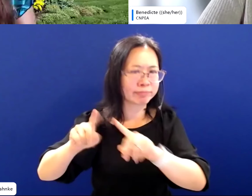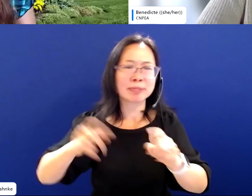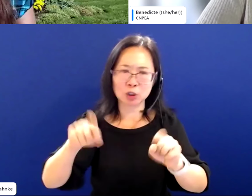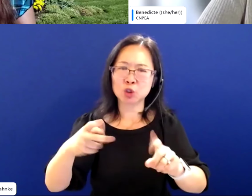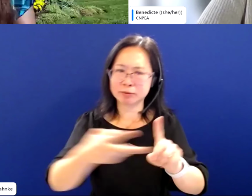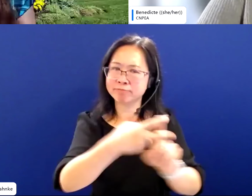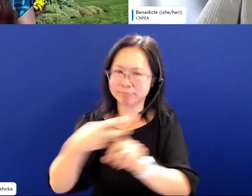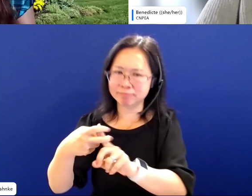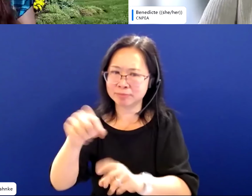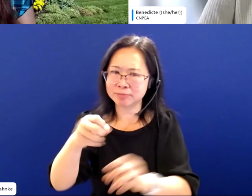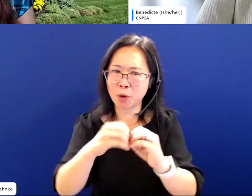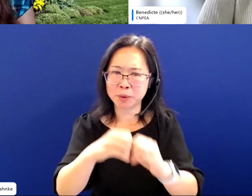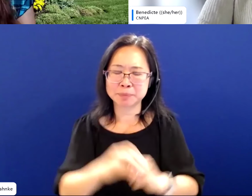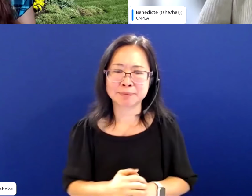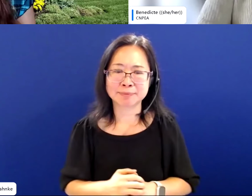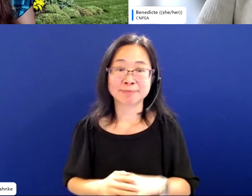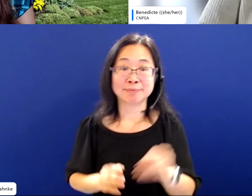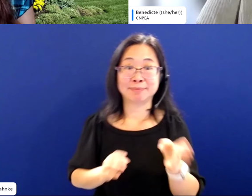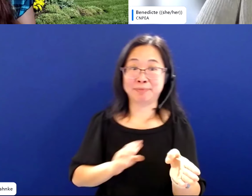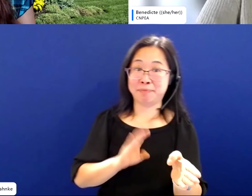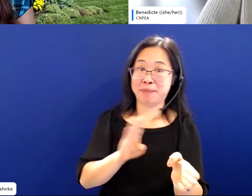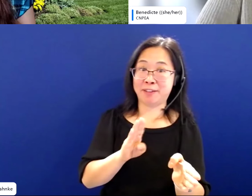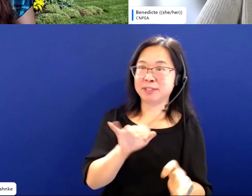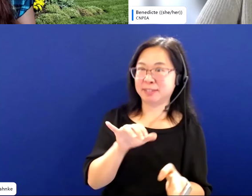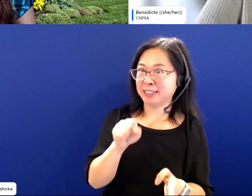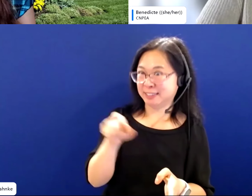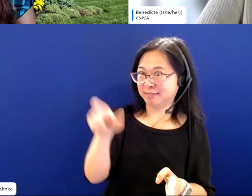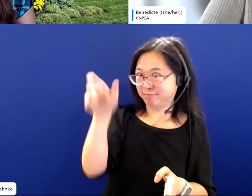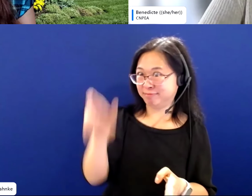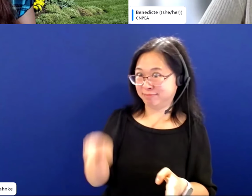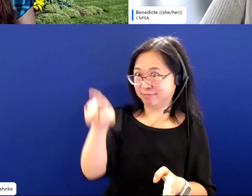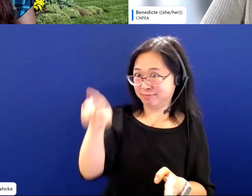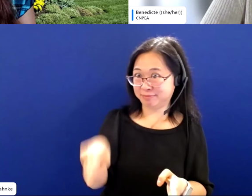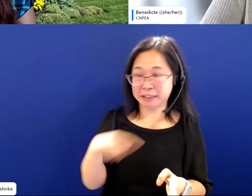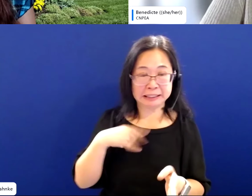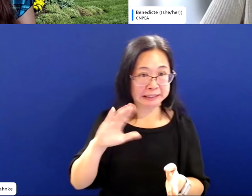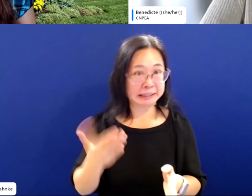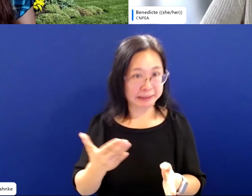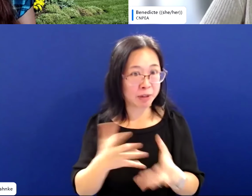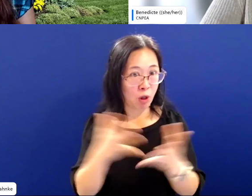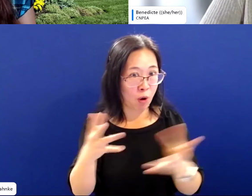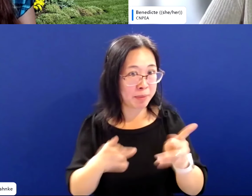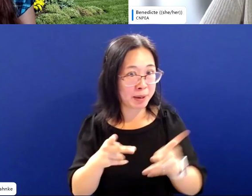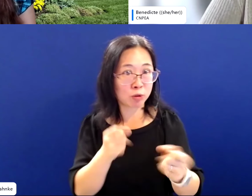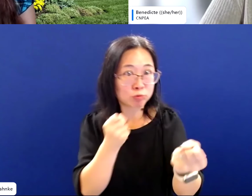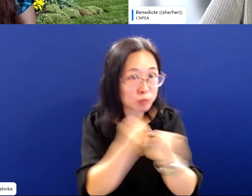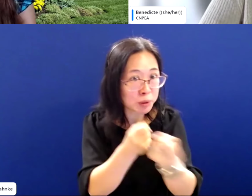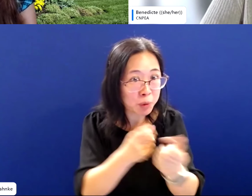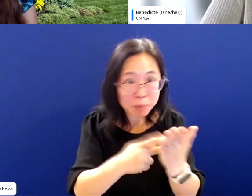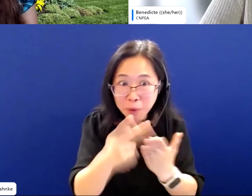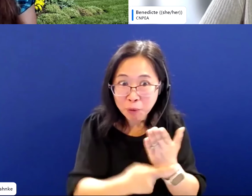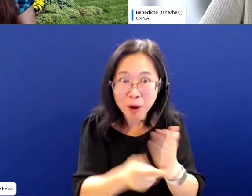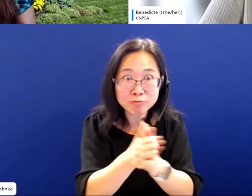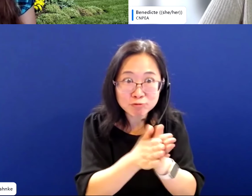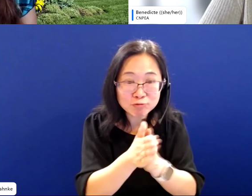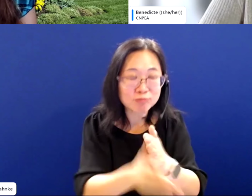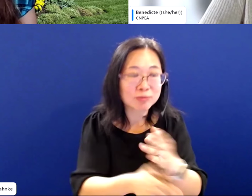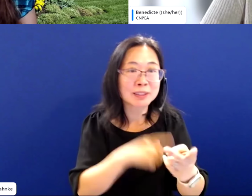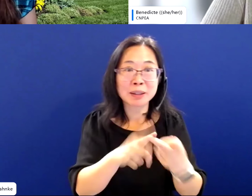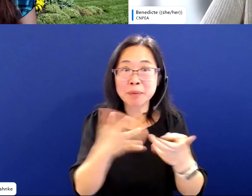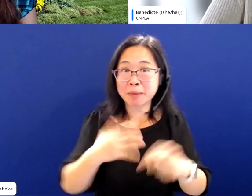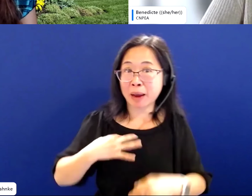the comments and beyond the questions, there are also lots of people expressing interest in either supporting the program, whenever possible, applying it in